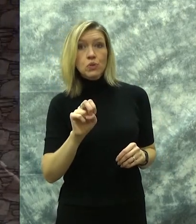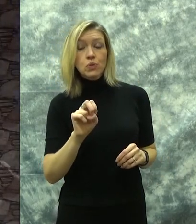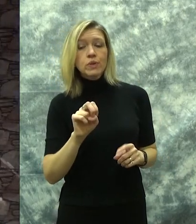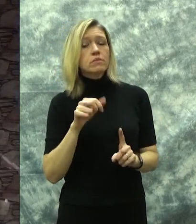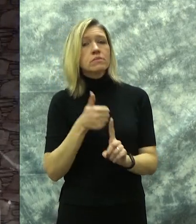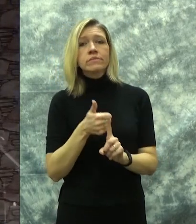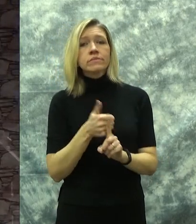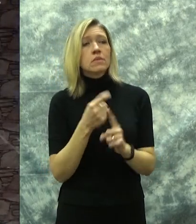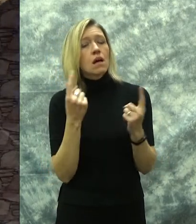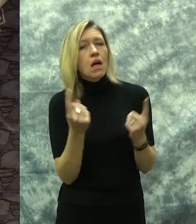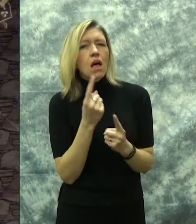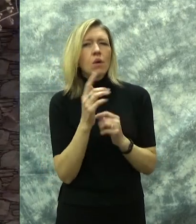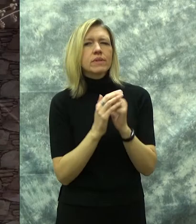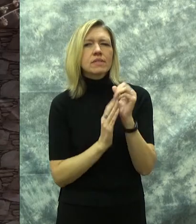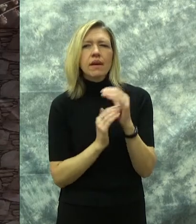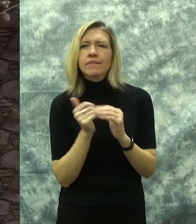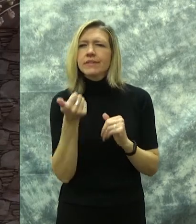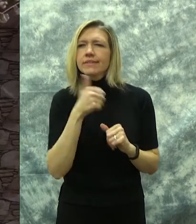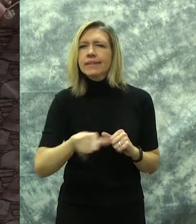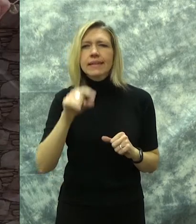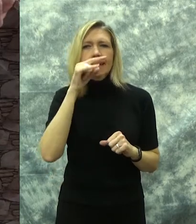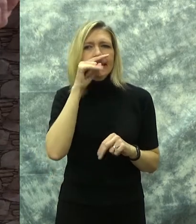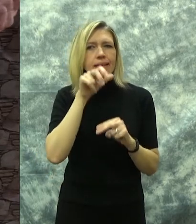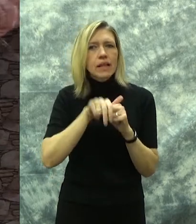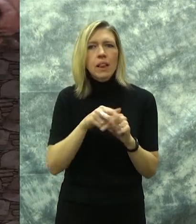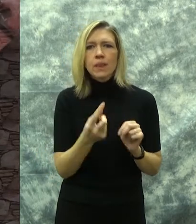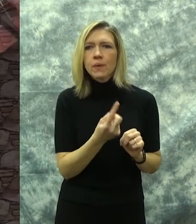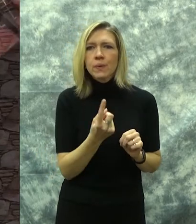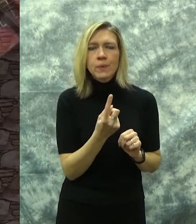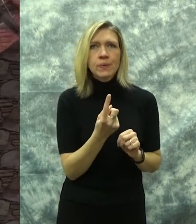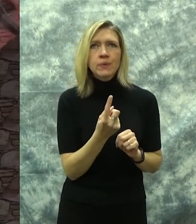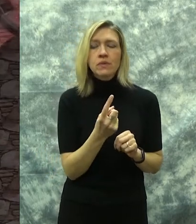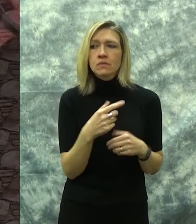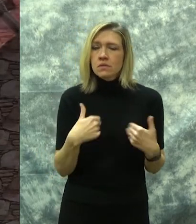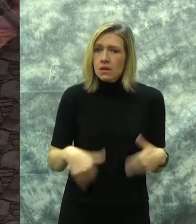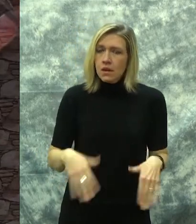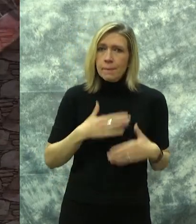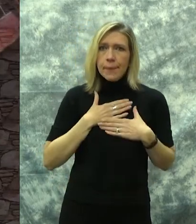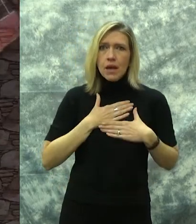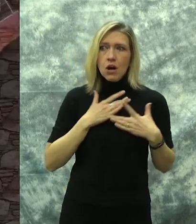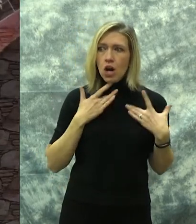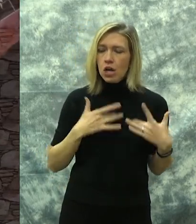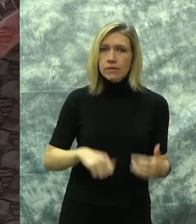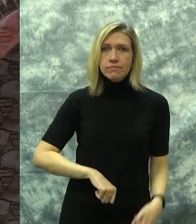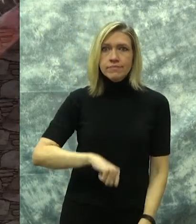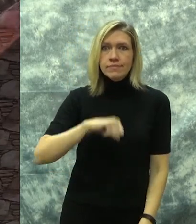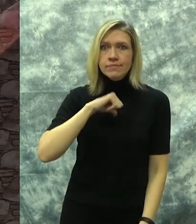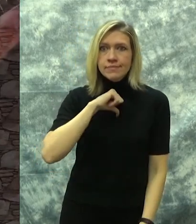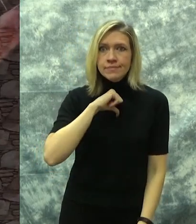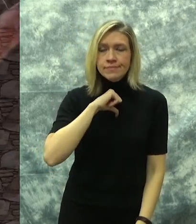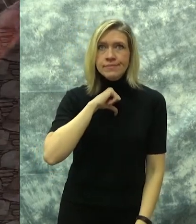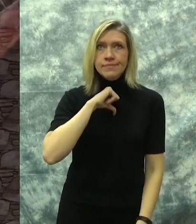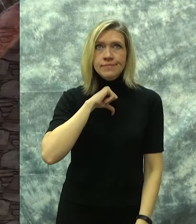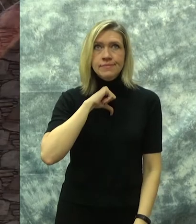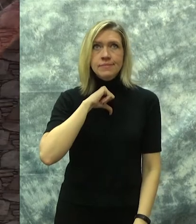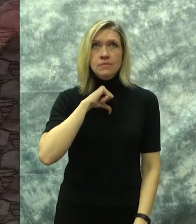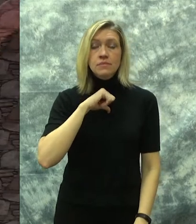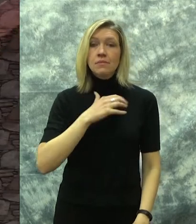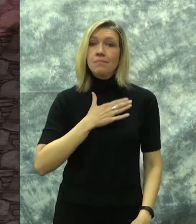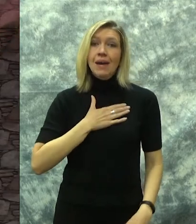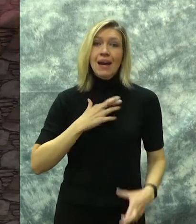any kid who sits alone. There's just so much pride my heart can take. My retirement can wait.